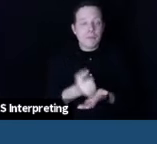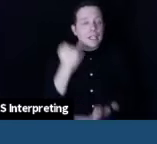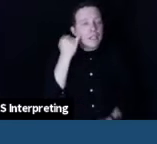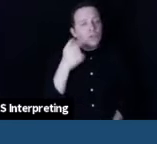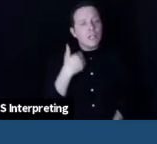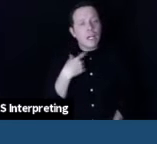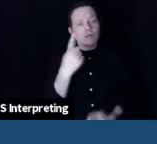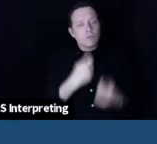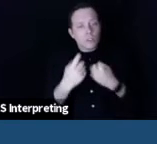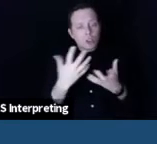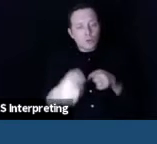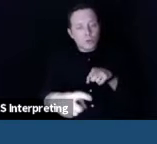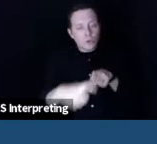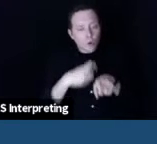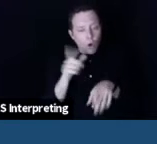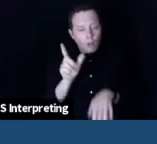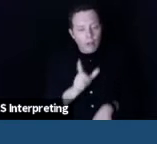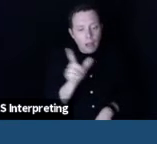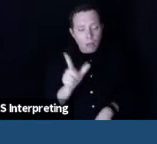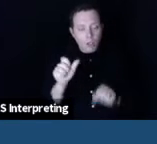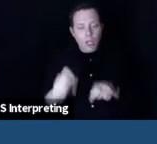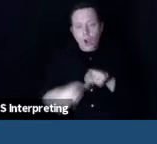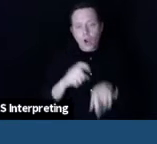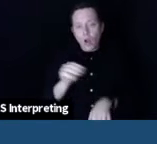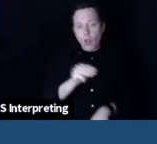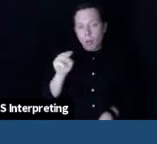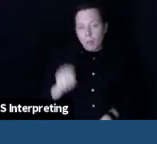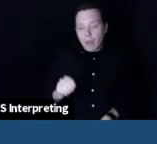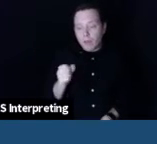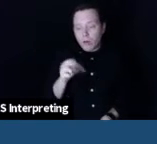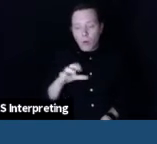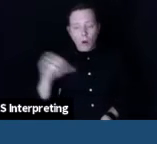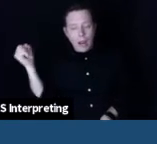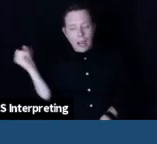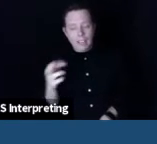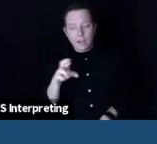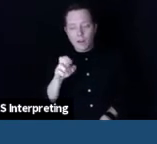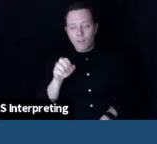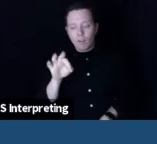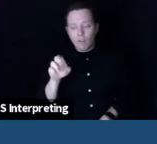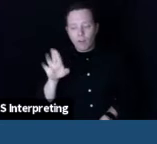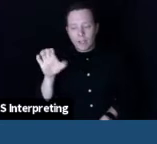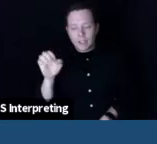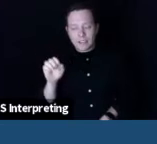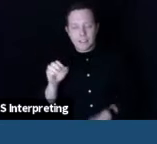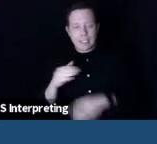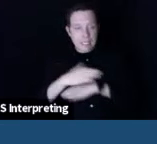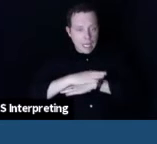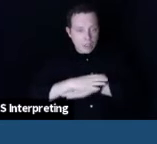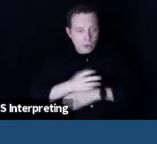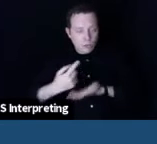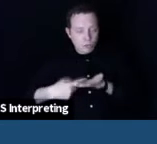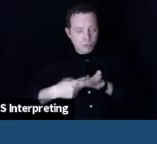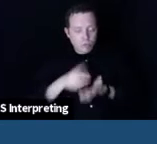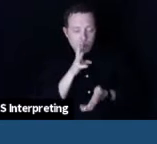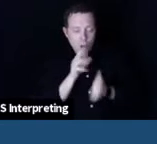want to call the library, you can call the Medford or Ashland Reference Desk to talk to a librarian. You can